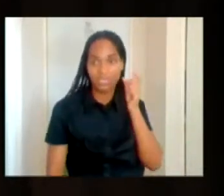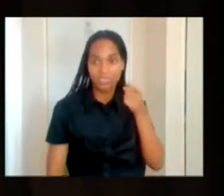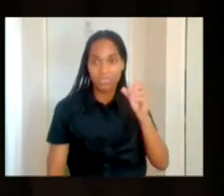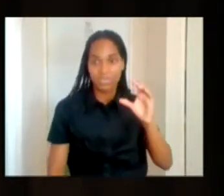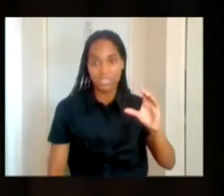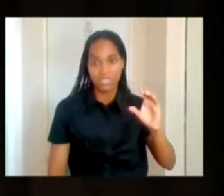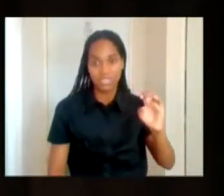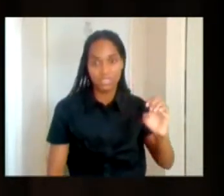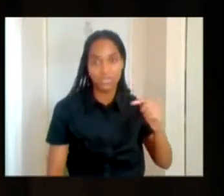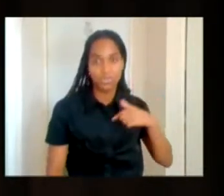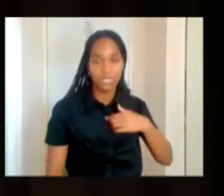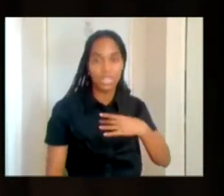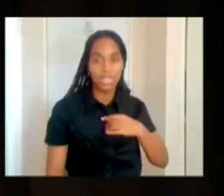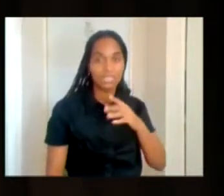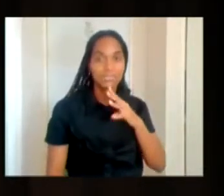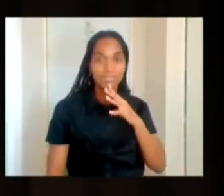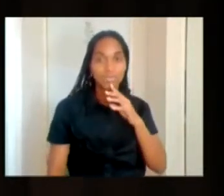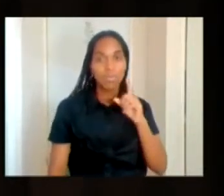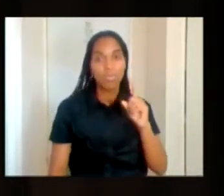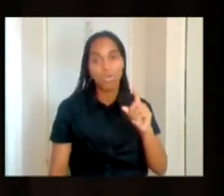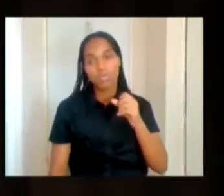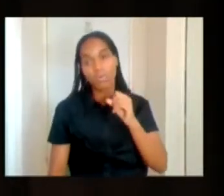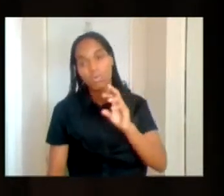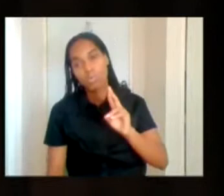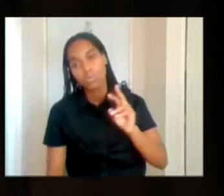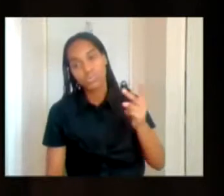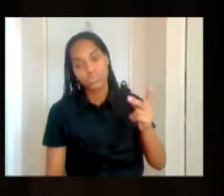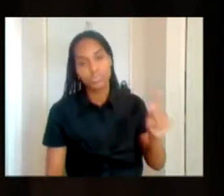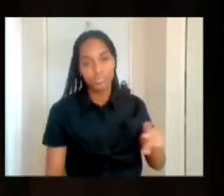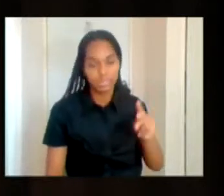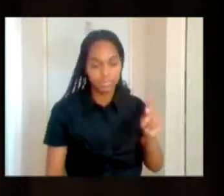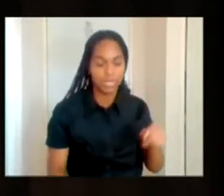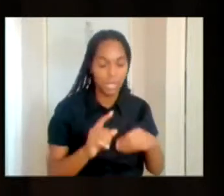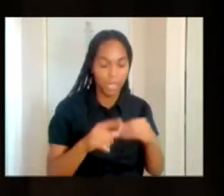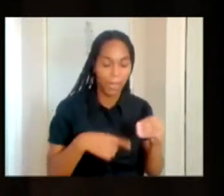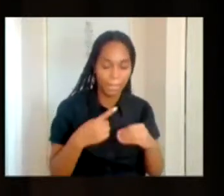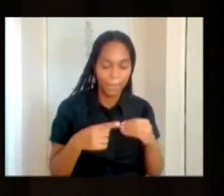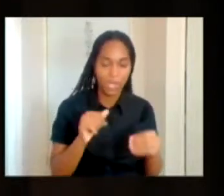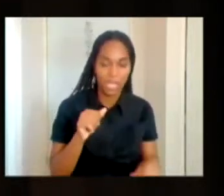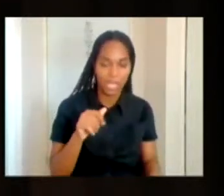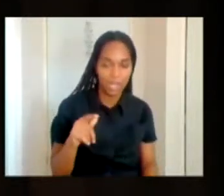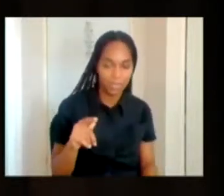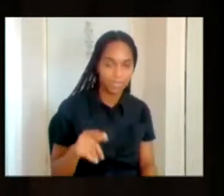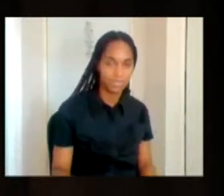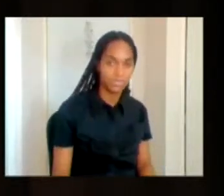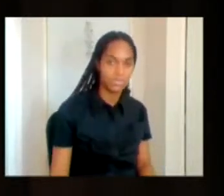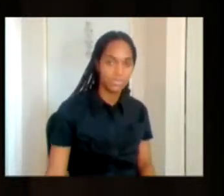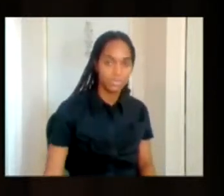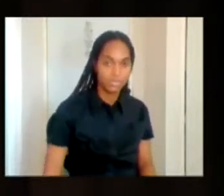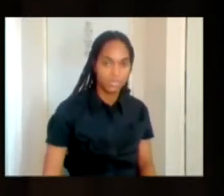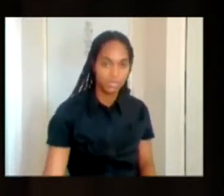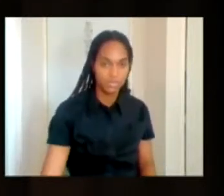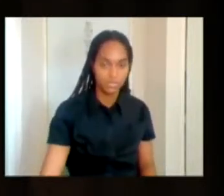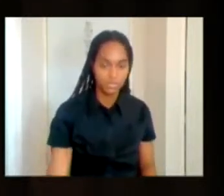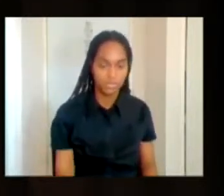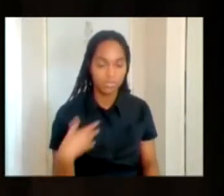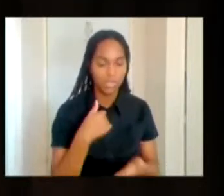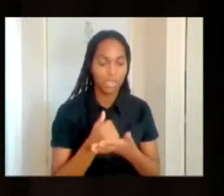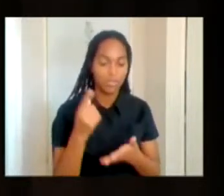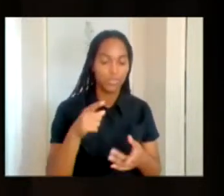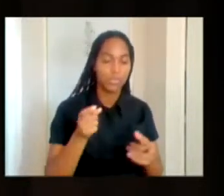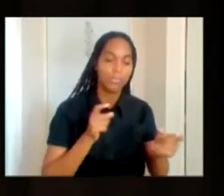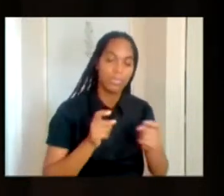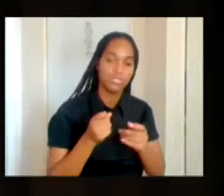to speak to one or two people about applications. We want to help you to manage what